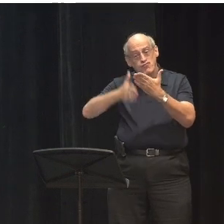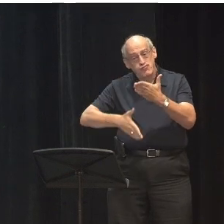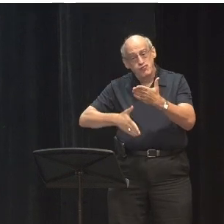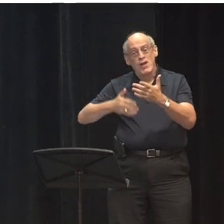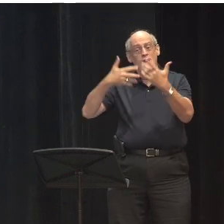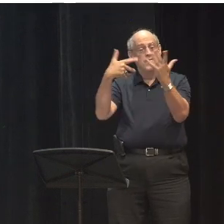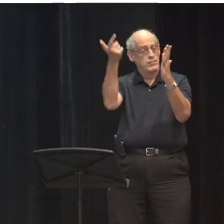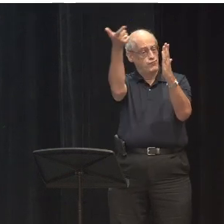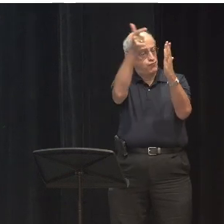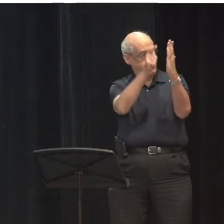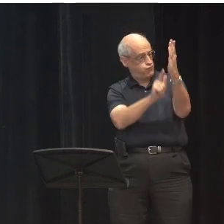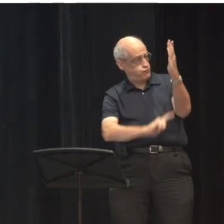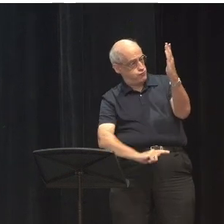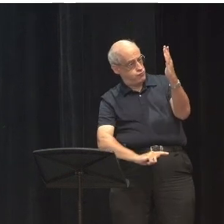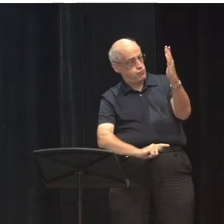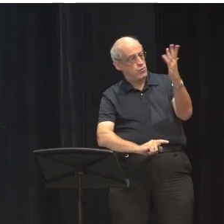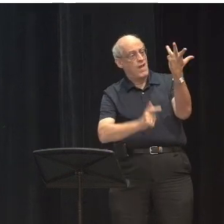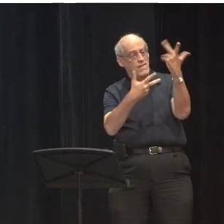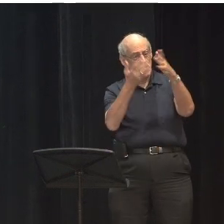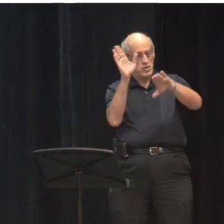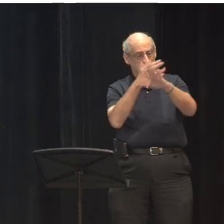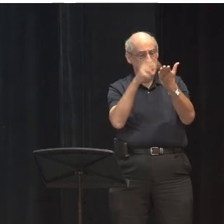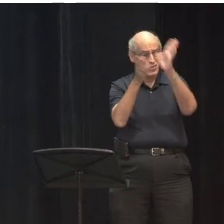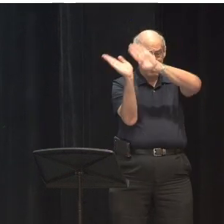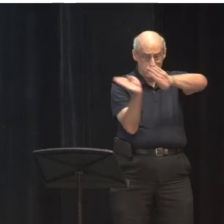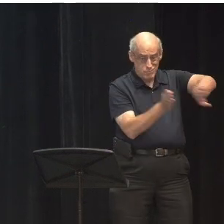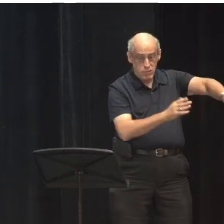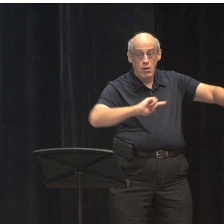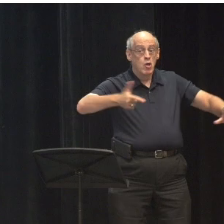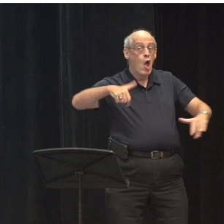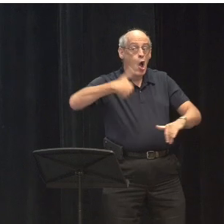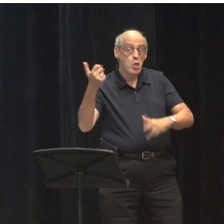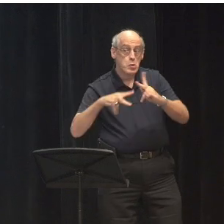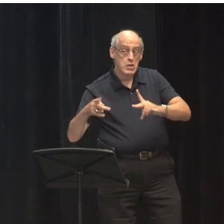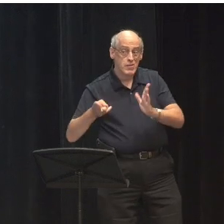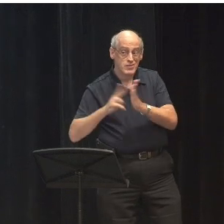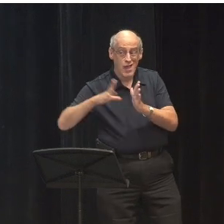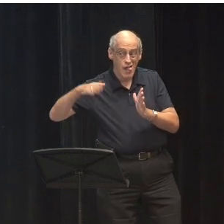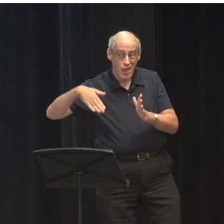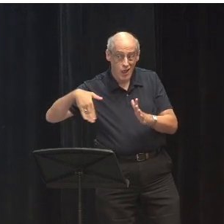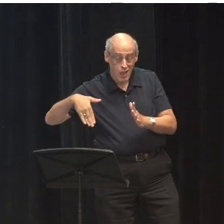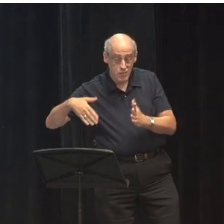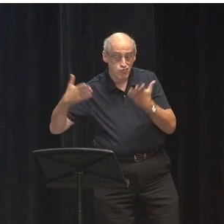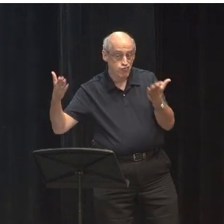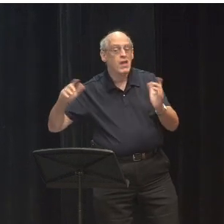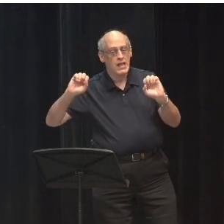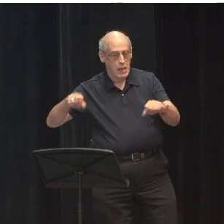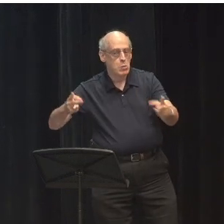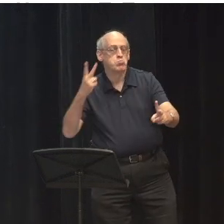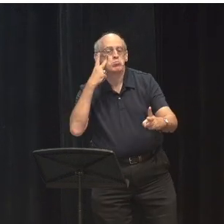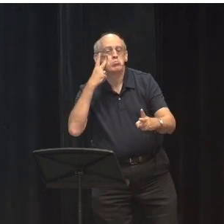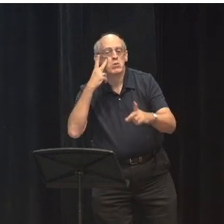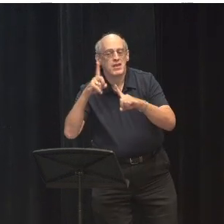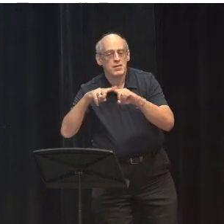from all of the pre-registered speakers, we may be able to hear additional comments from those who did not pre-register, but that